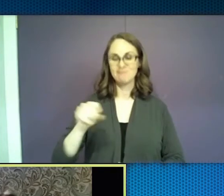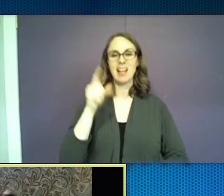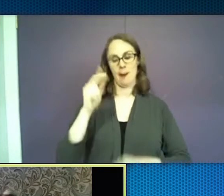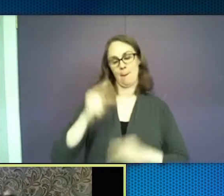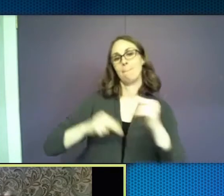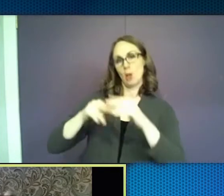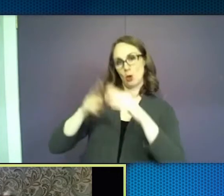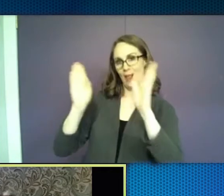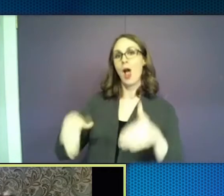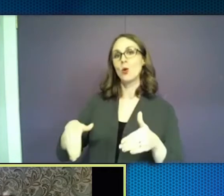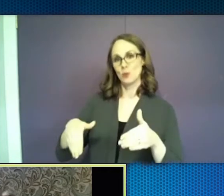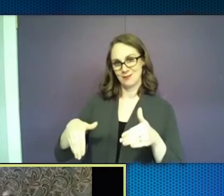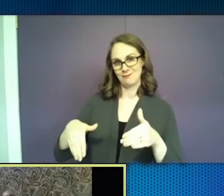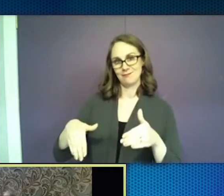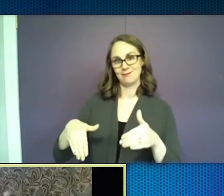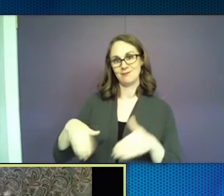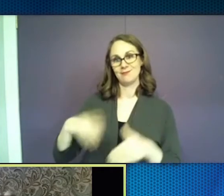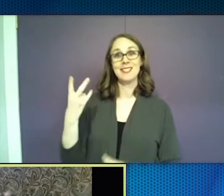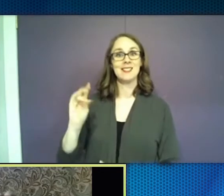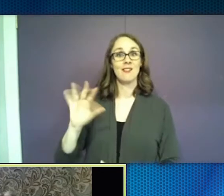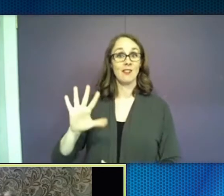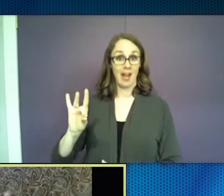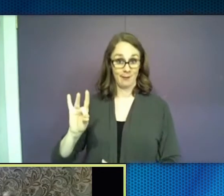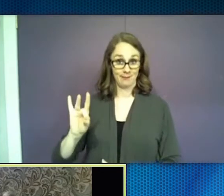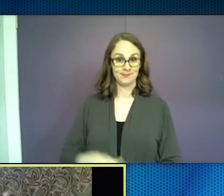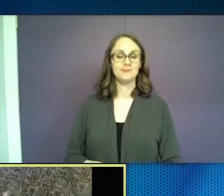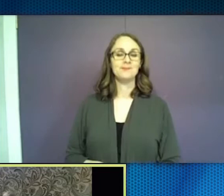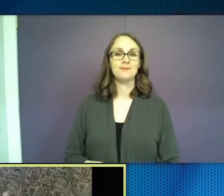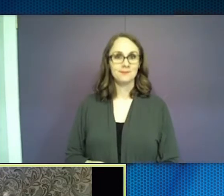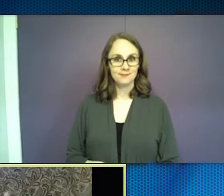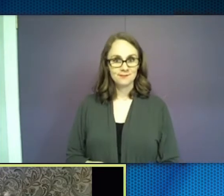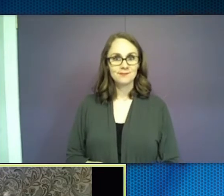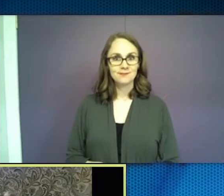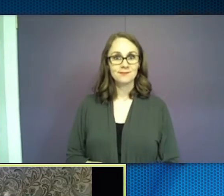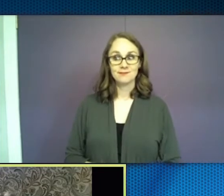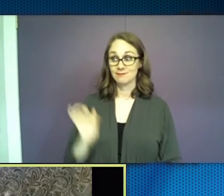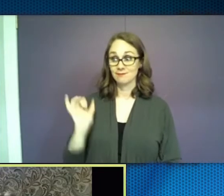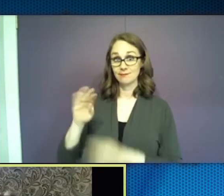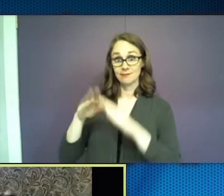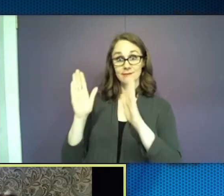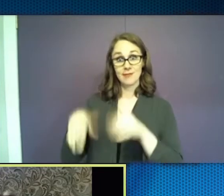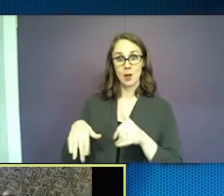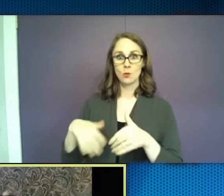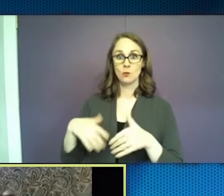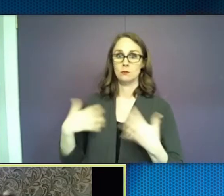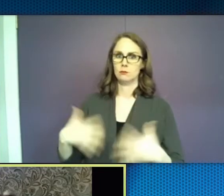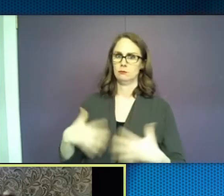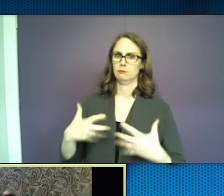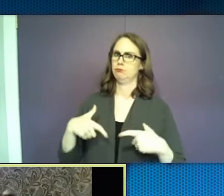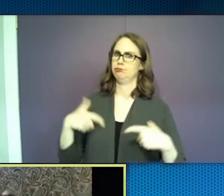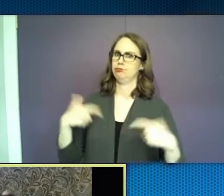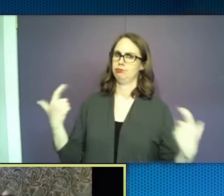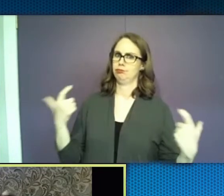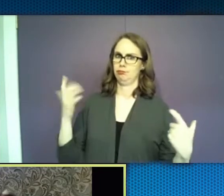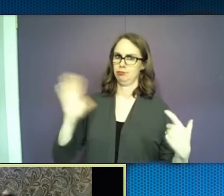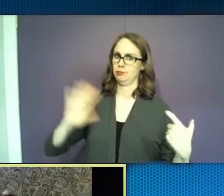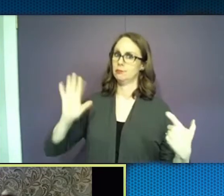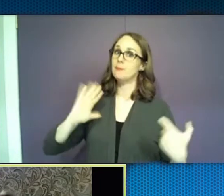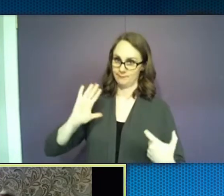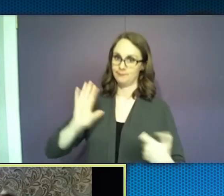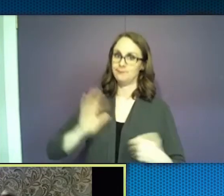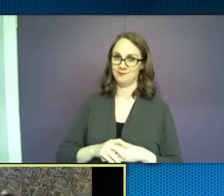the house in 1758. And the house was quite massive for the time,